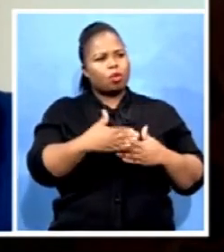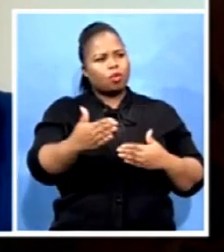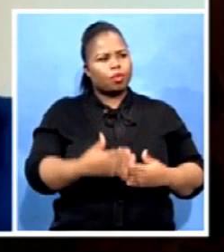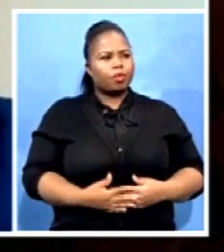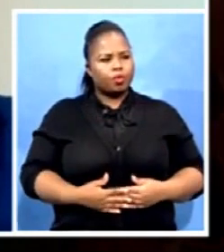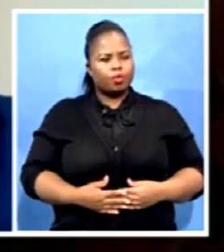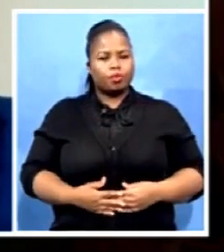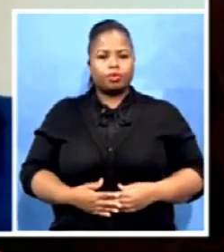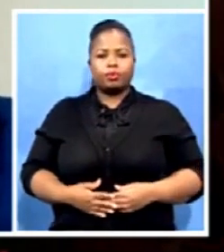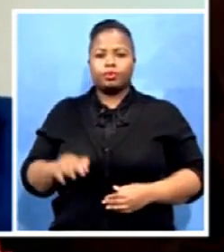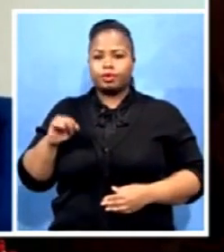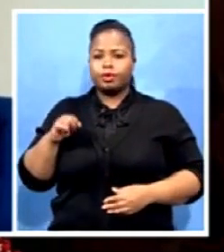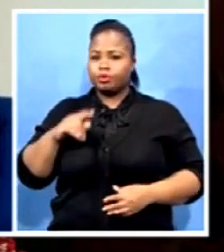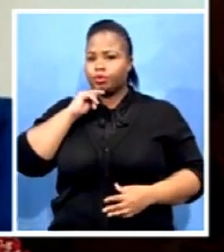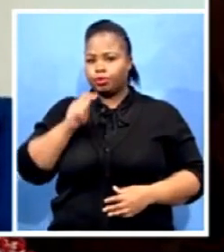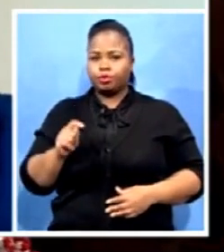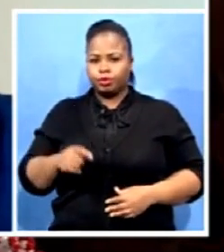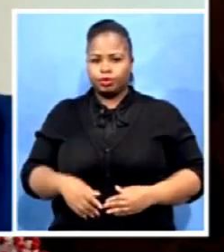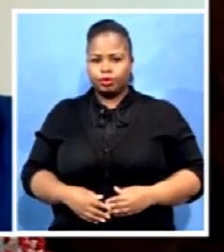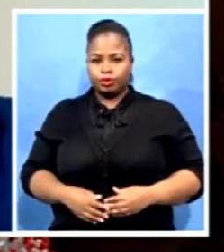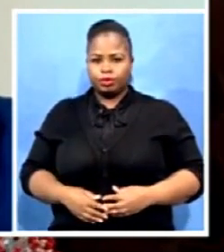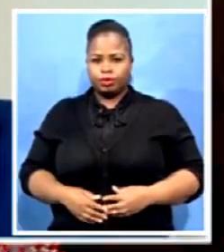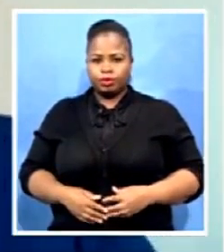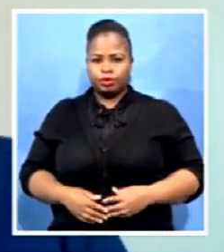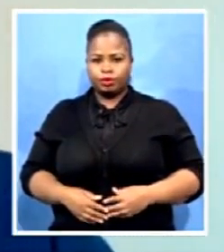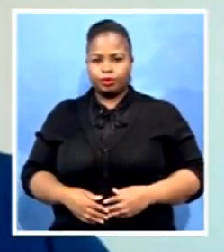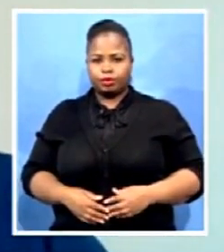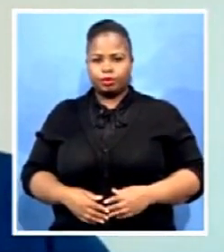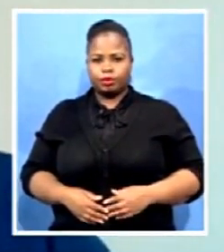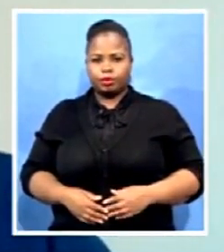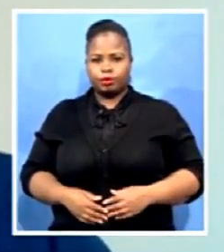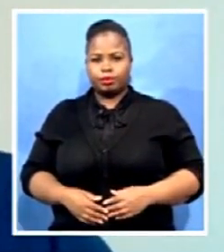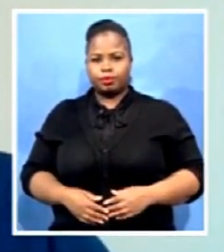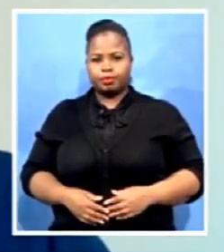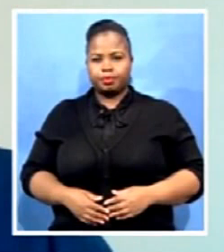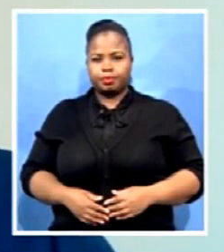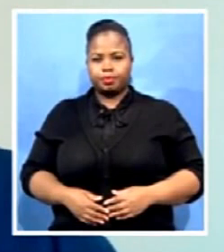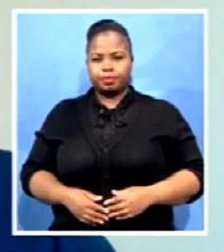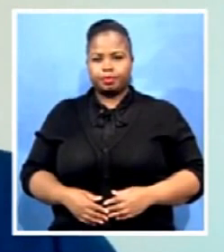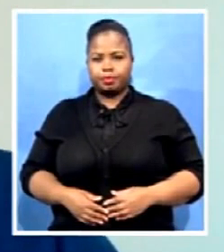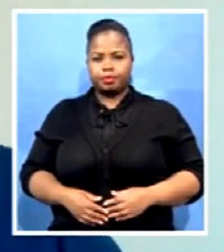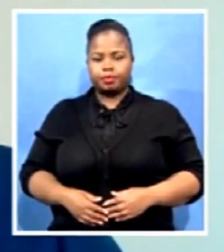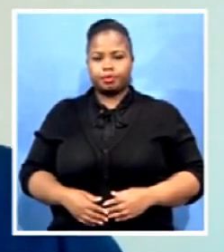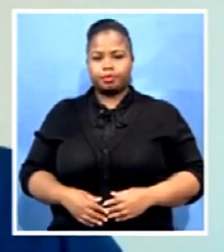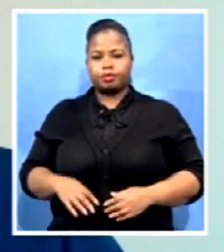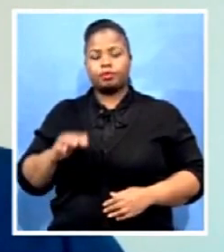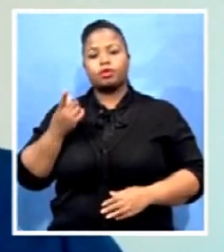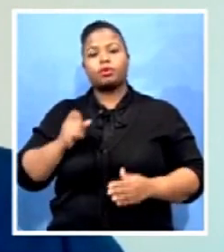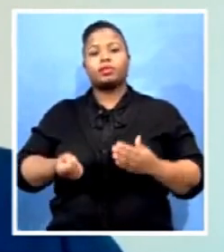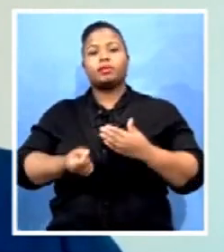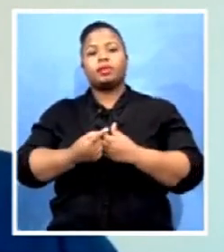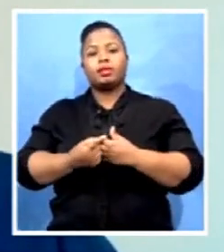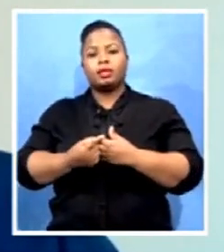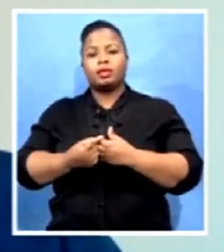So, look, I think with what is happening is that we cannot, that's why we're calling upon